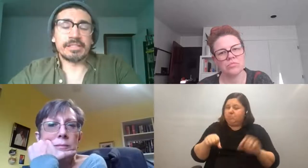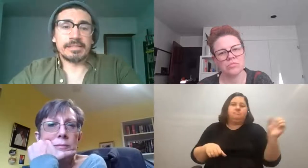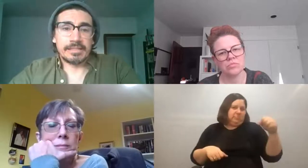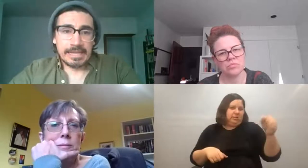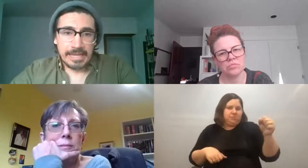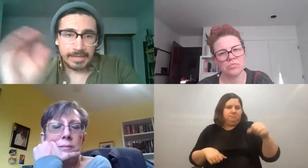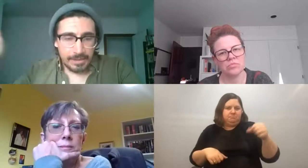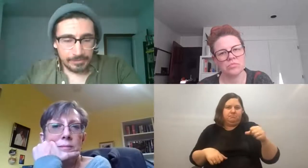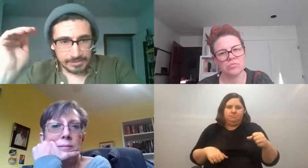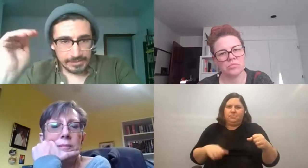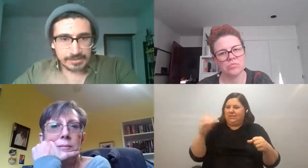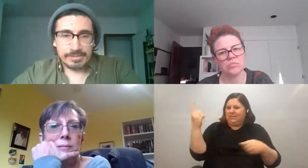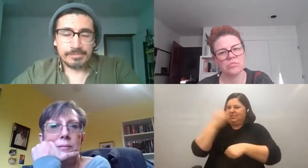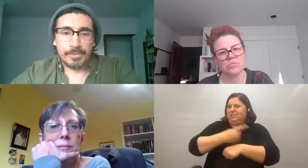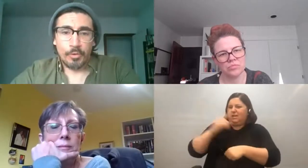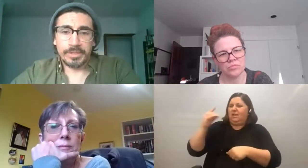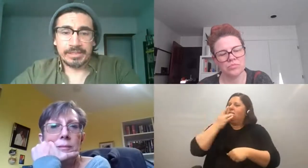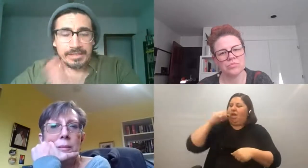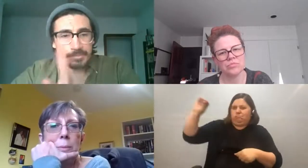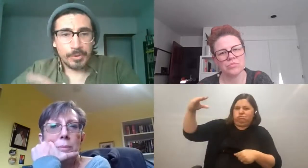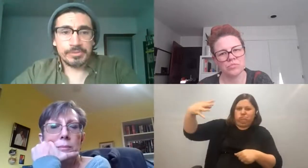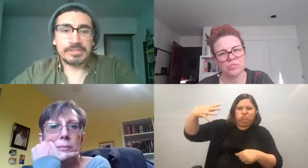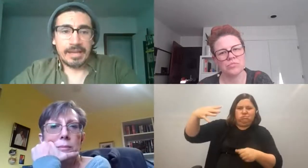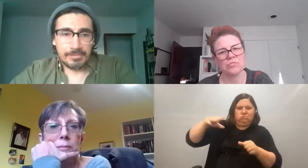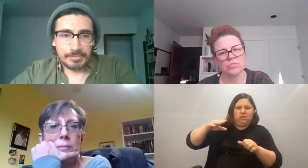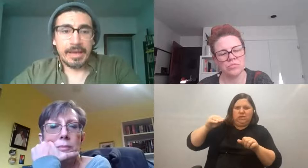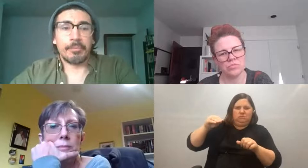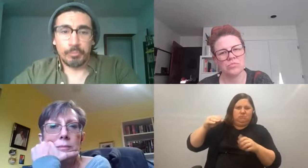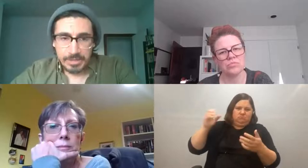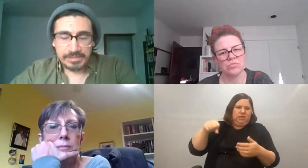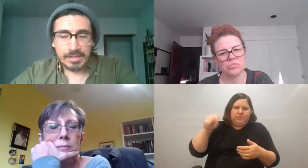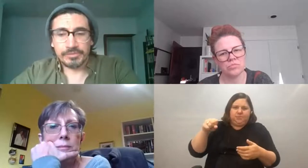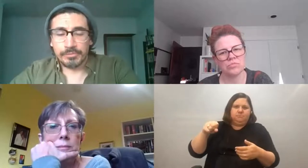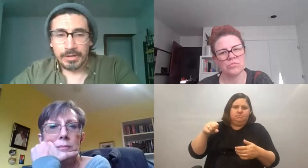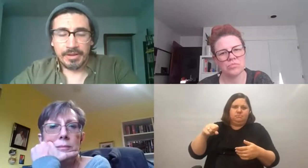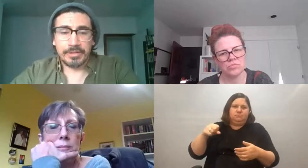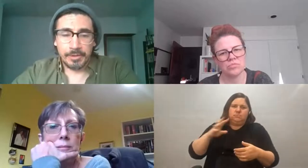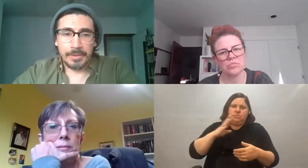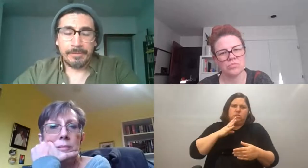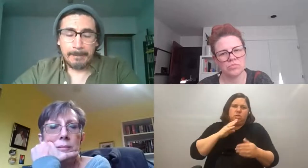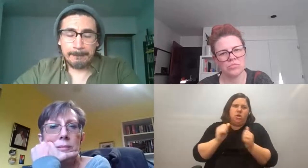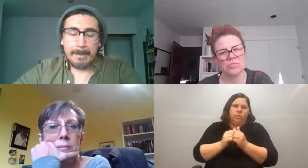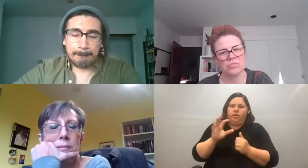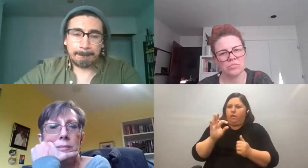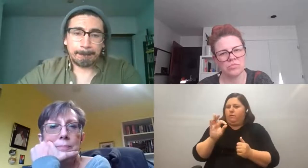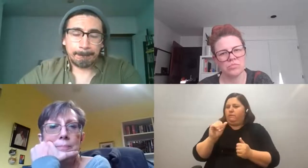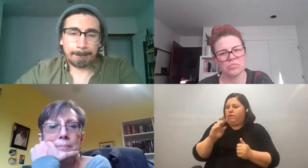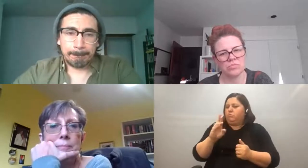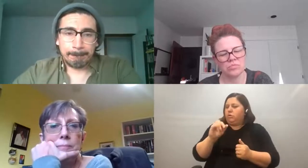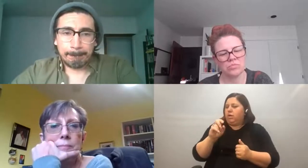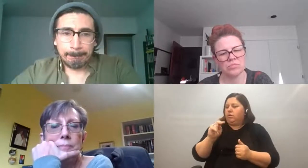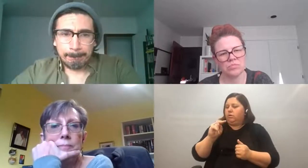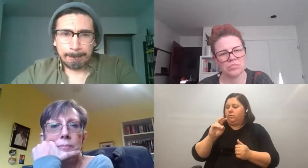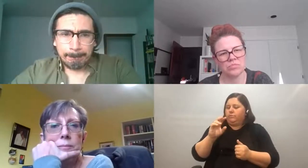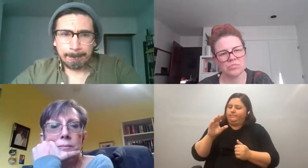since the daylight yeah this it's openly exposed um yeah we can talk to our fabricator about that um